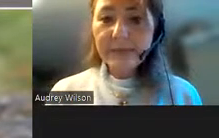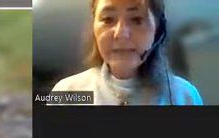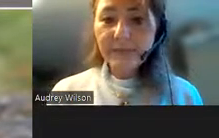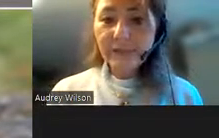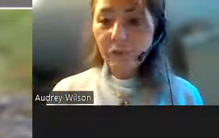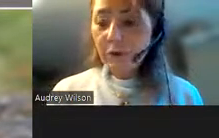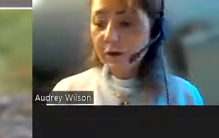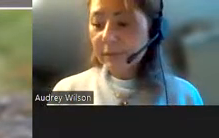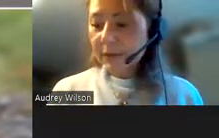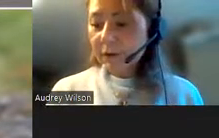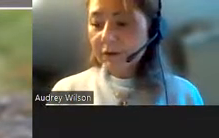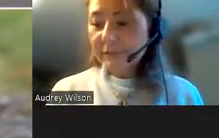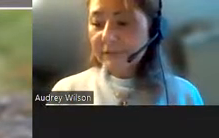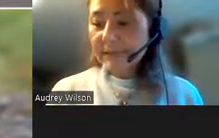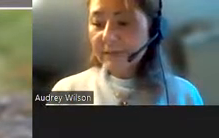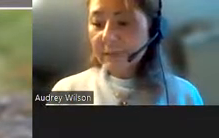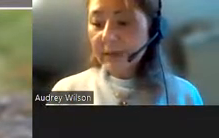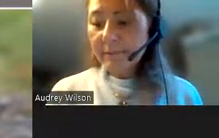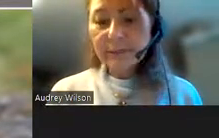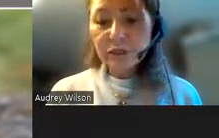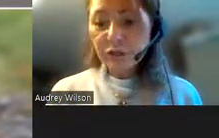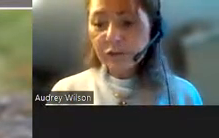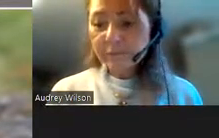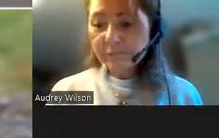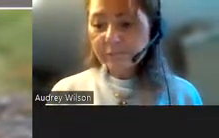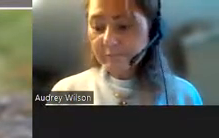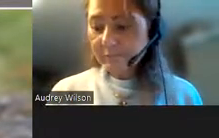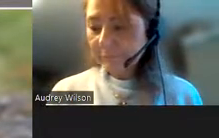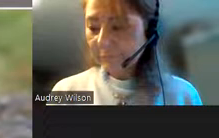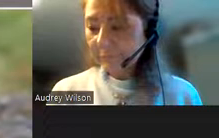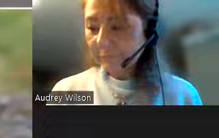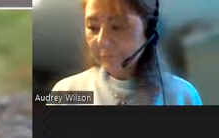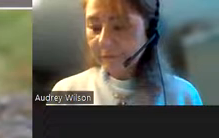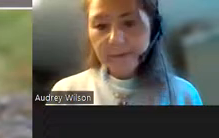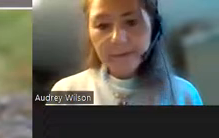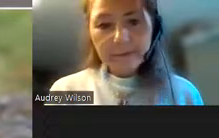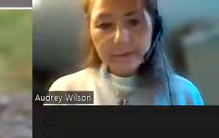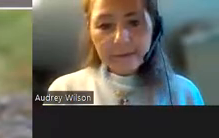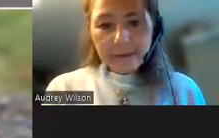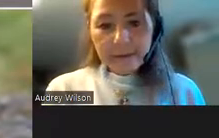B, the slow worm? Or is it C, the palmate newt?